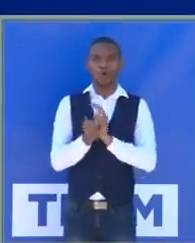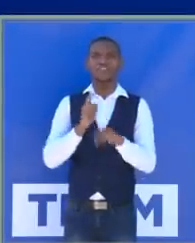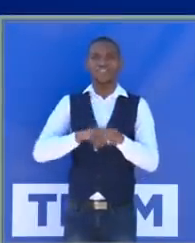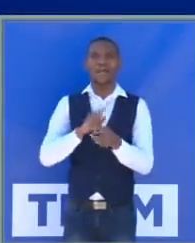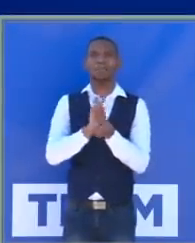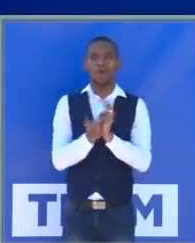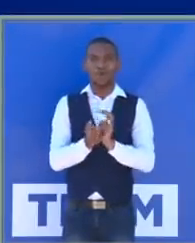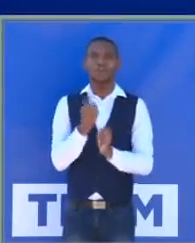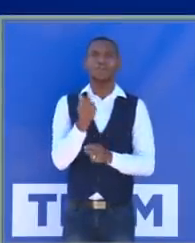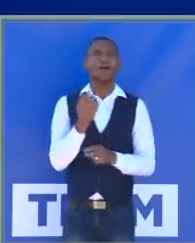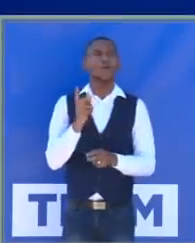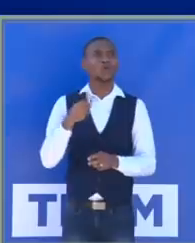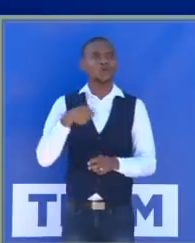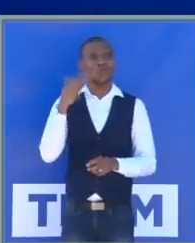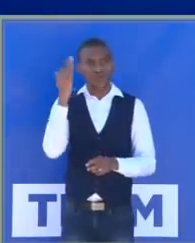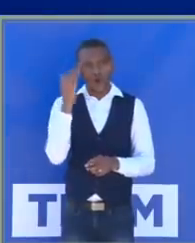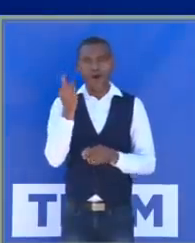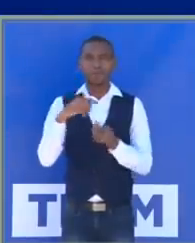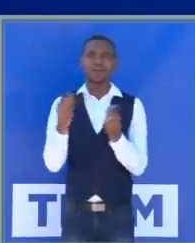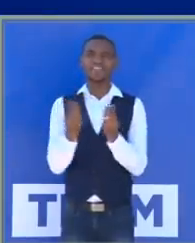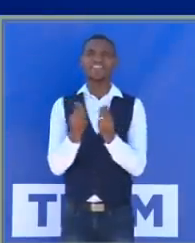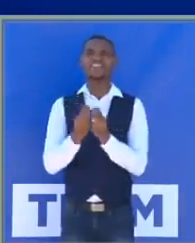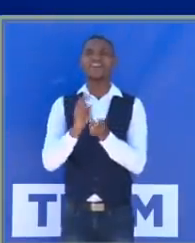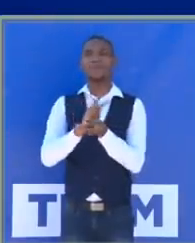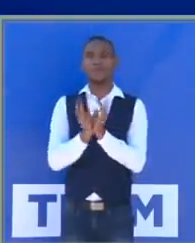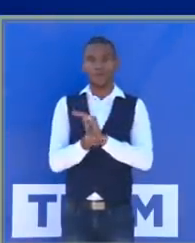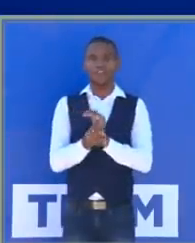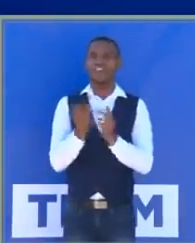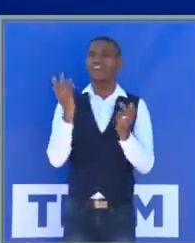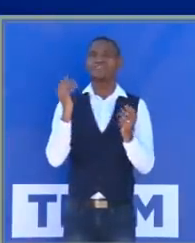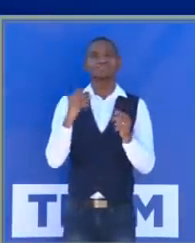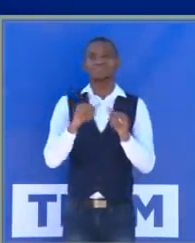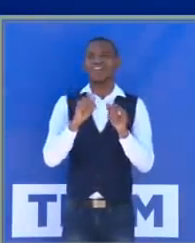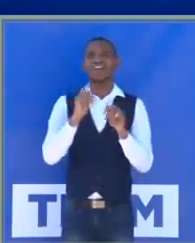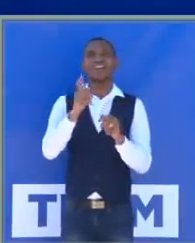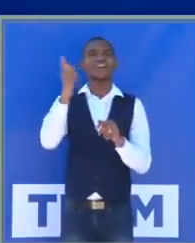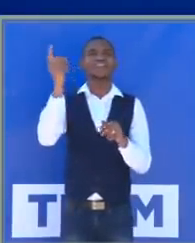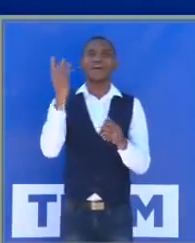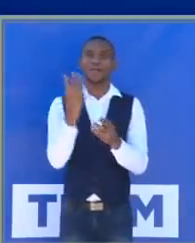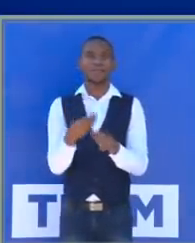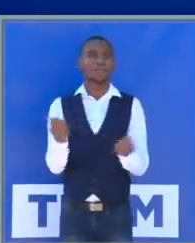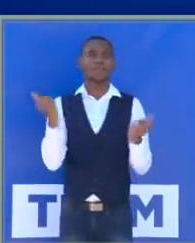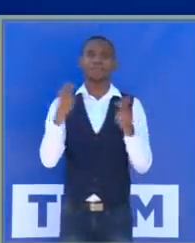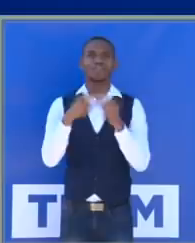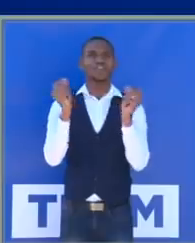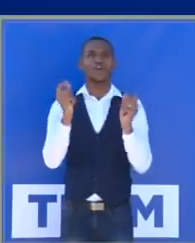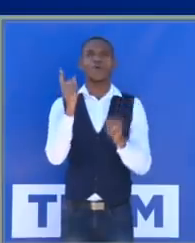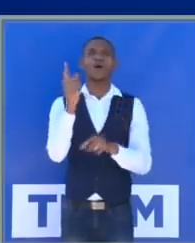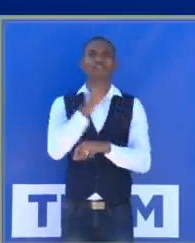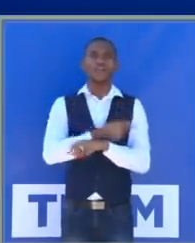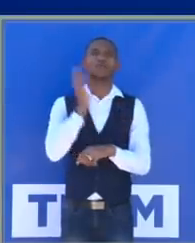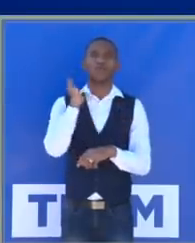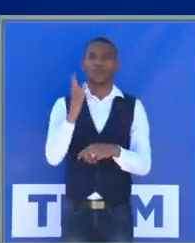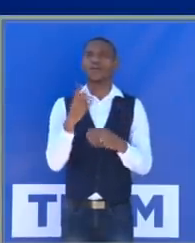money. And what you know about things that are borrowed is that they eventually run out. We will one day run out